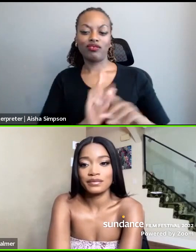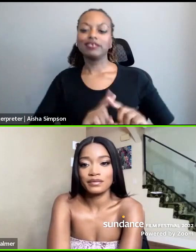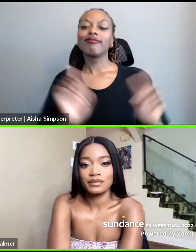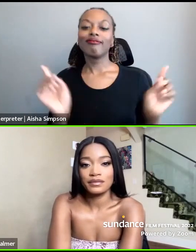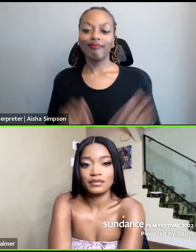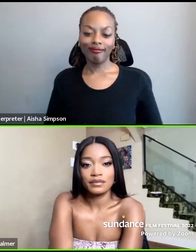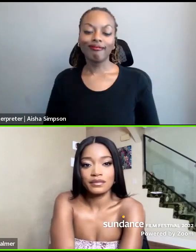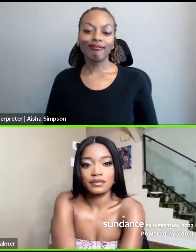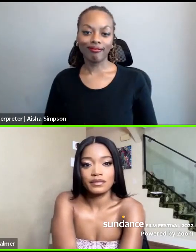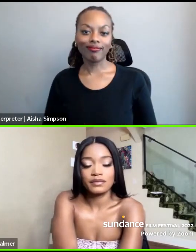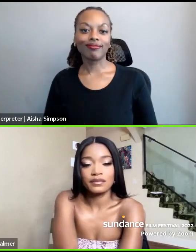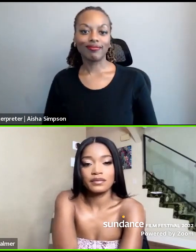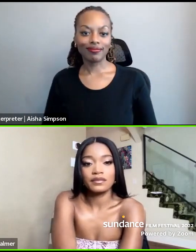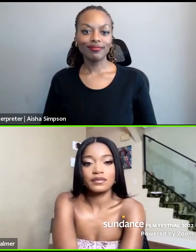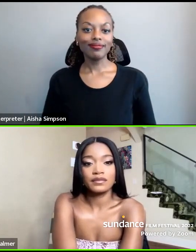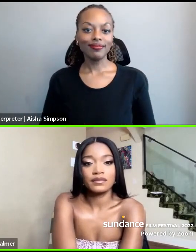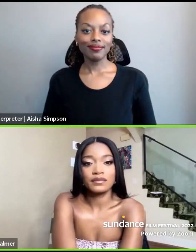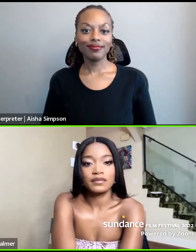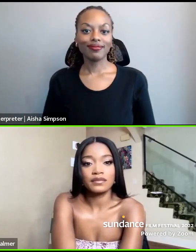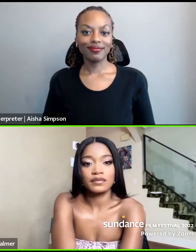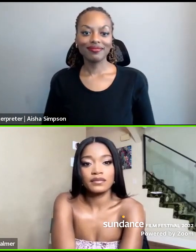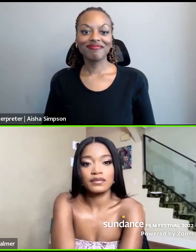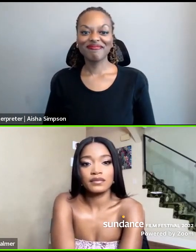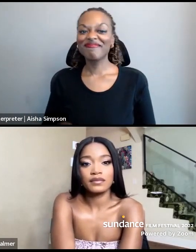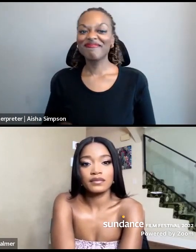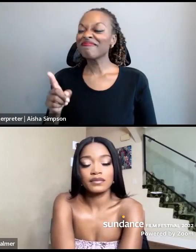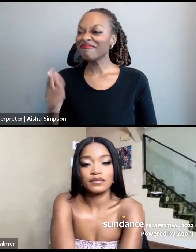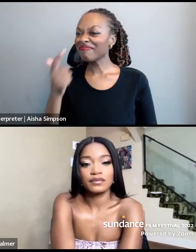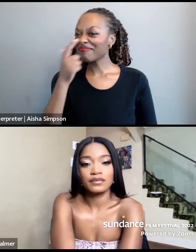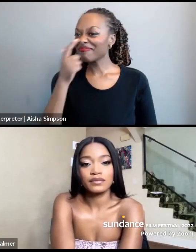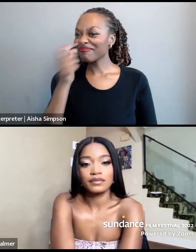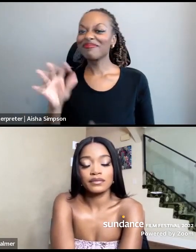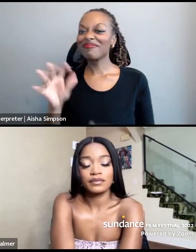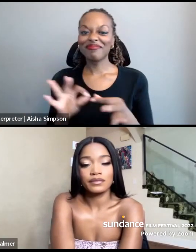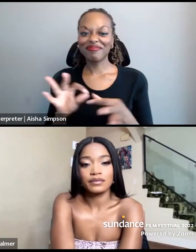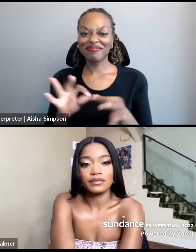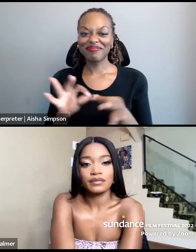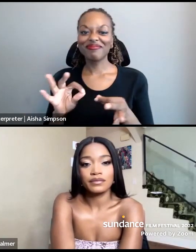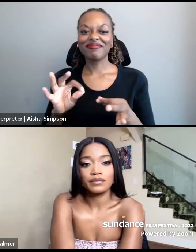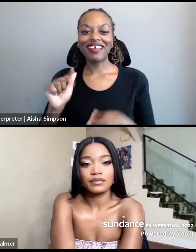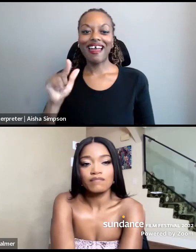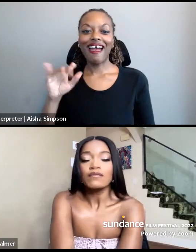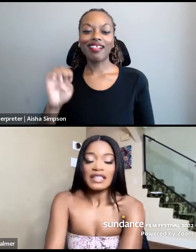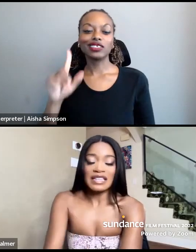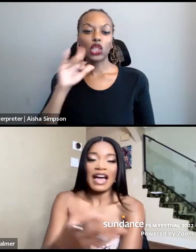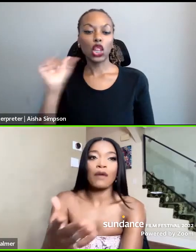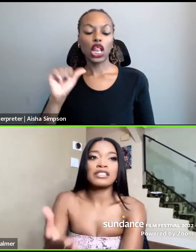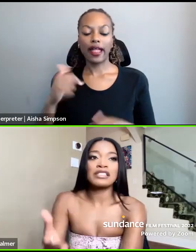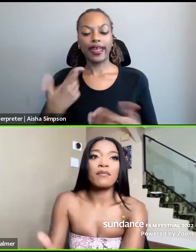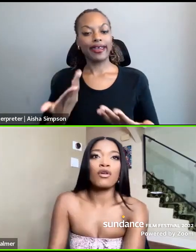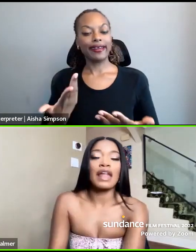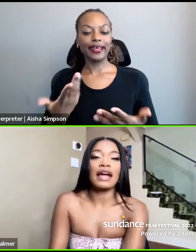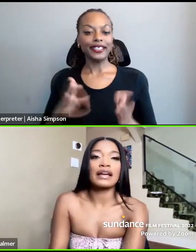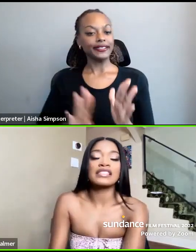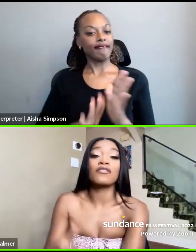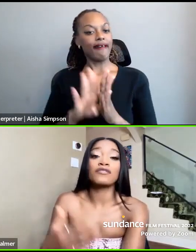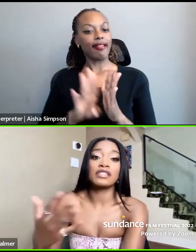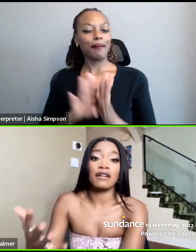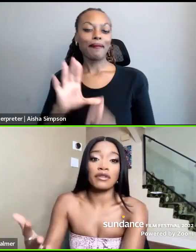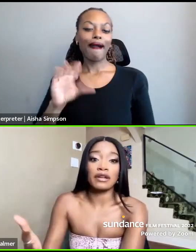Yeah, I wouldn't have thought to think of Alice as a coming of age story, and yet there's something in there about that shift. Yeah, I would say more